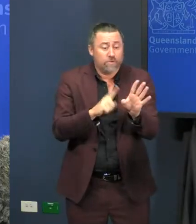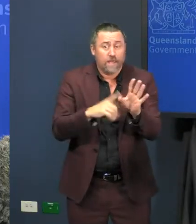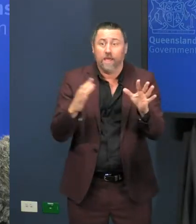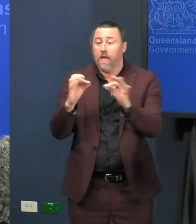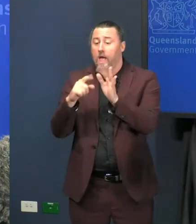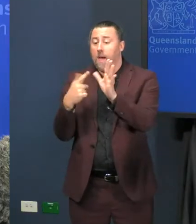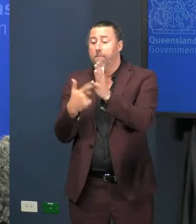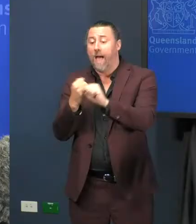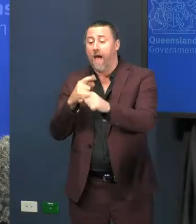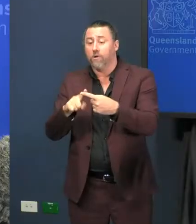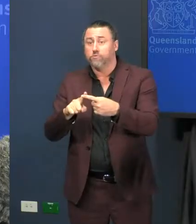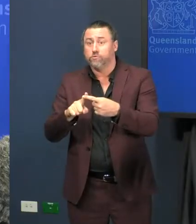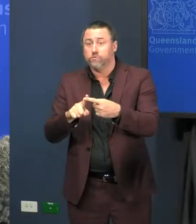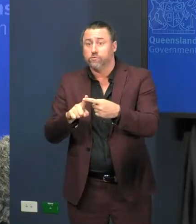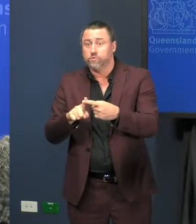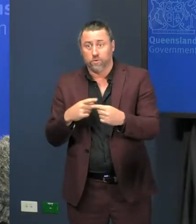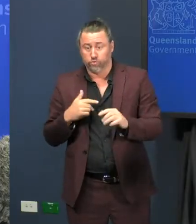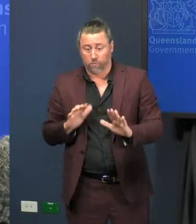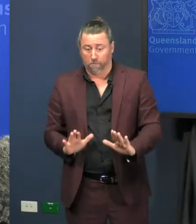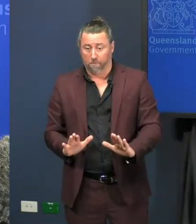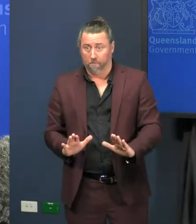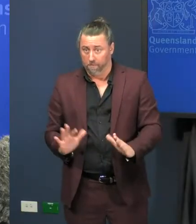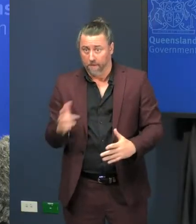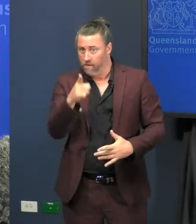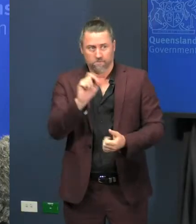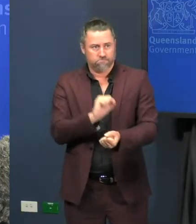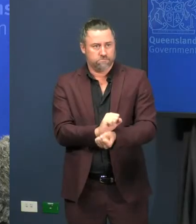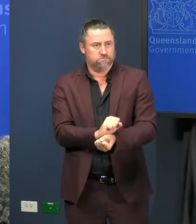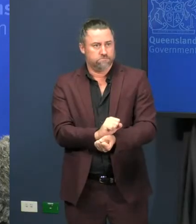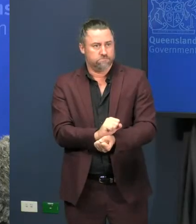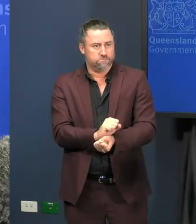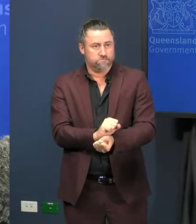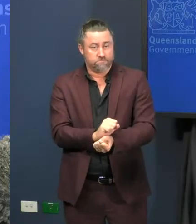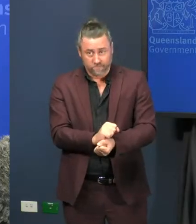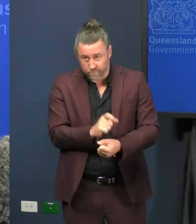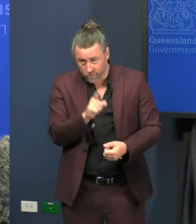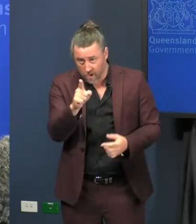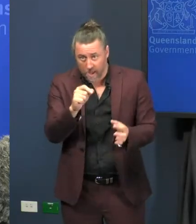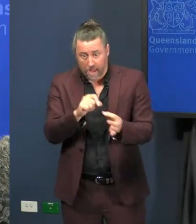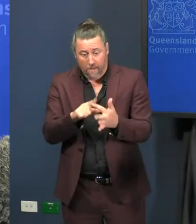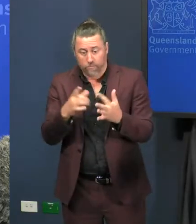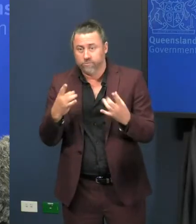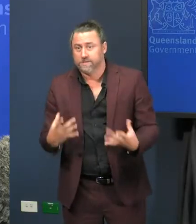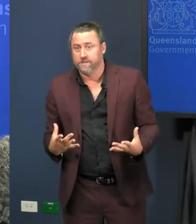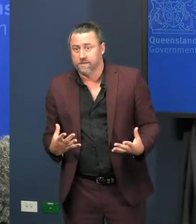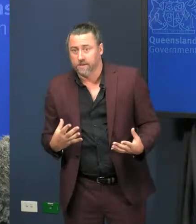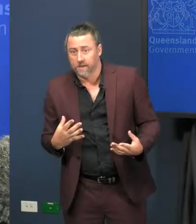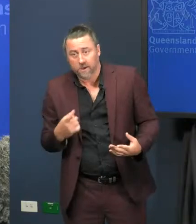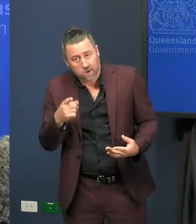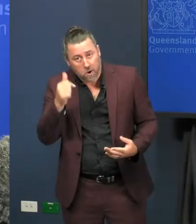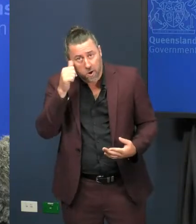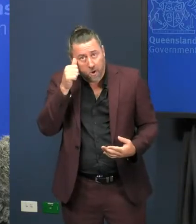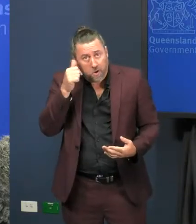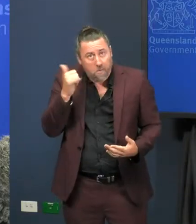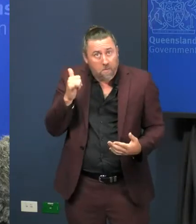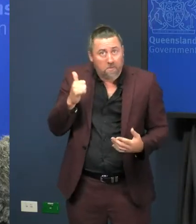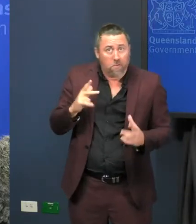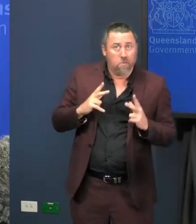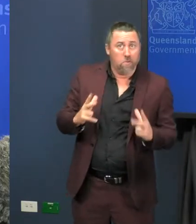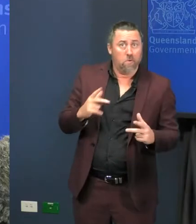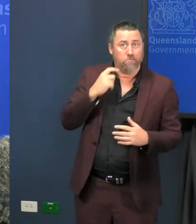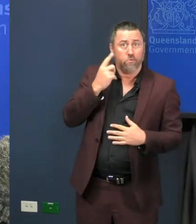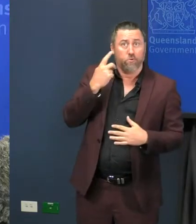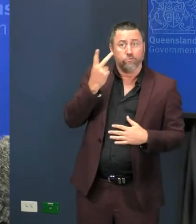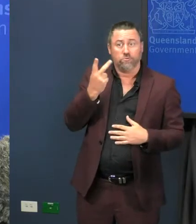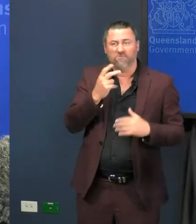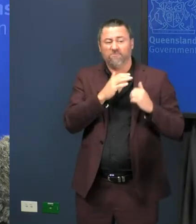people to take the preparations, and whatever their decision, just be prepared for that, and we'll support them whether they choose to go or